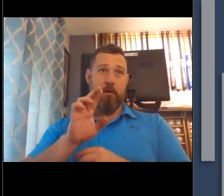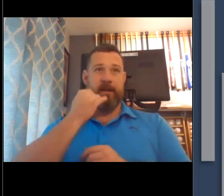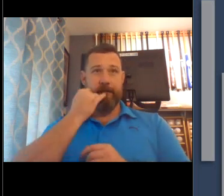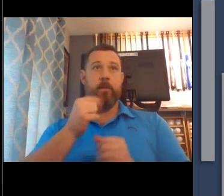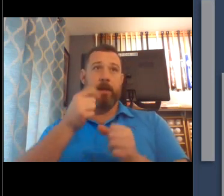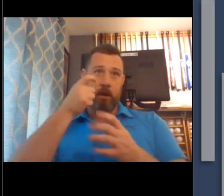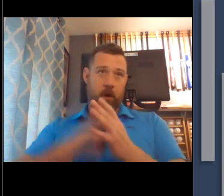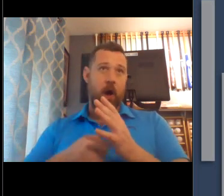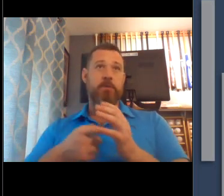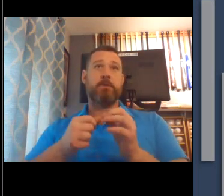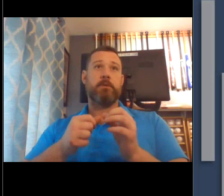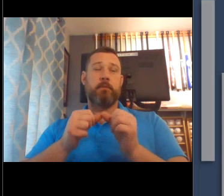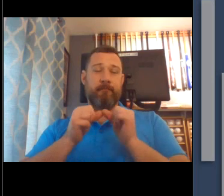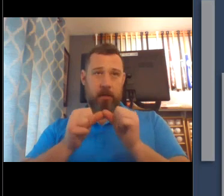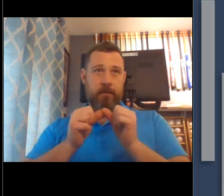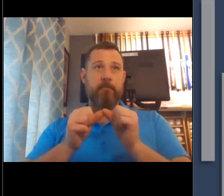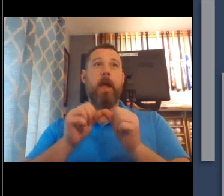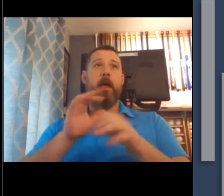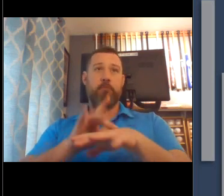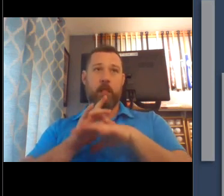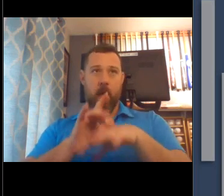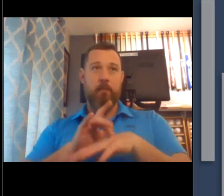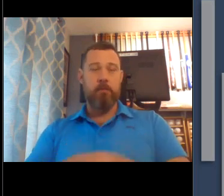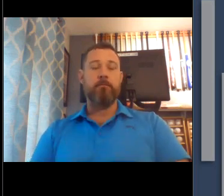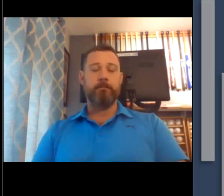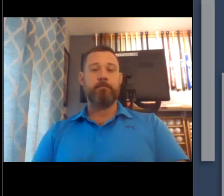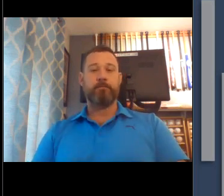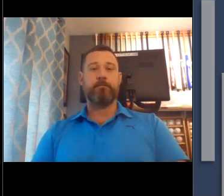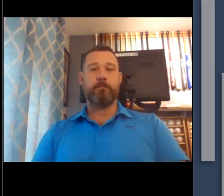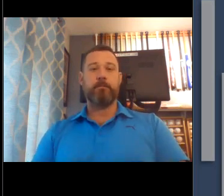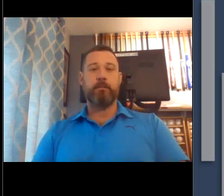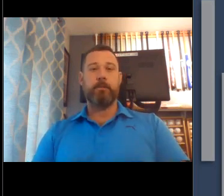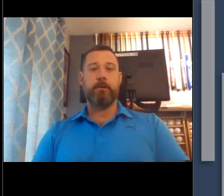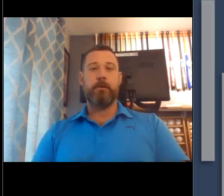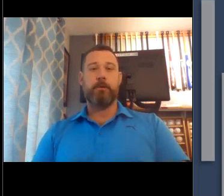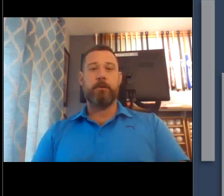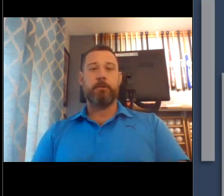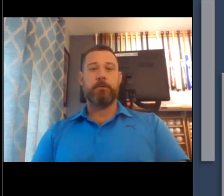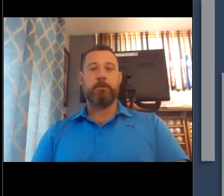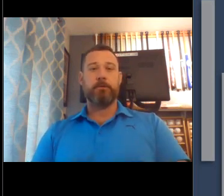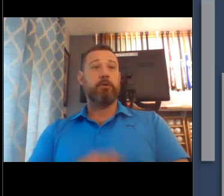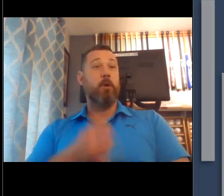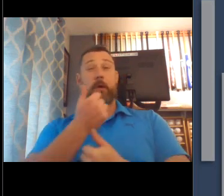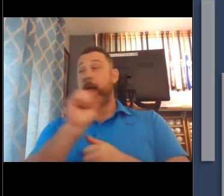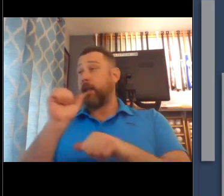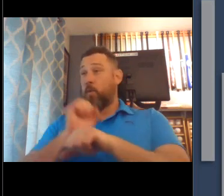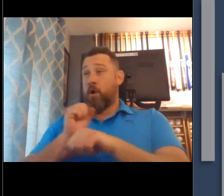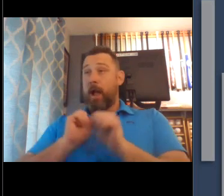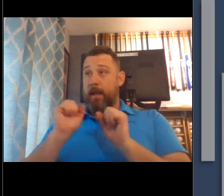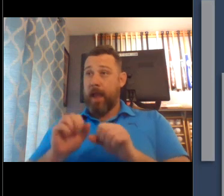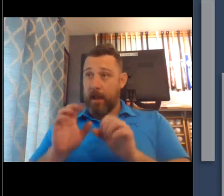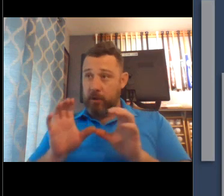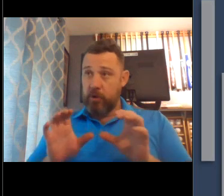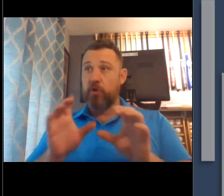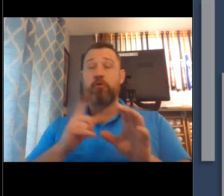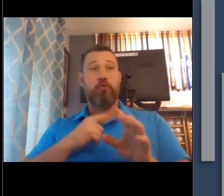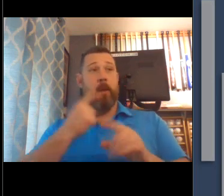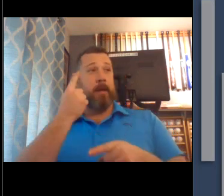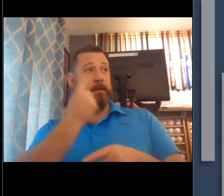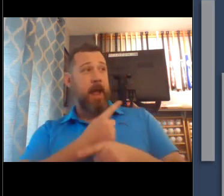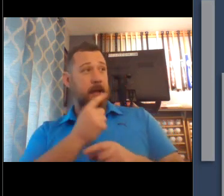efficiently, and still reliably. So any work that I can do through my day job or my commission